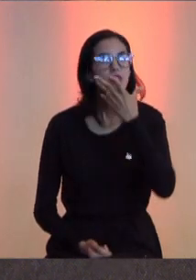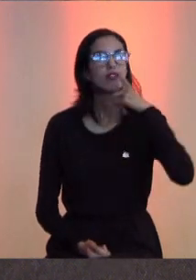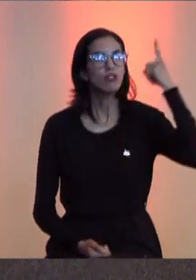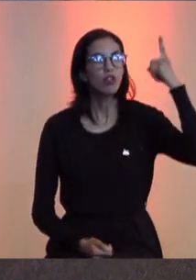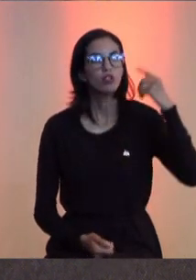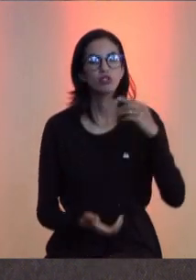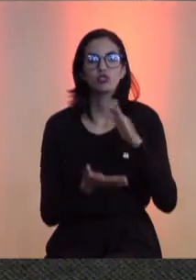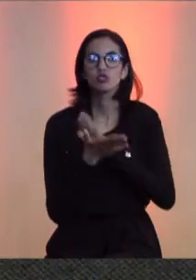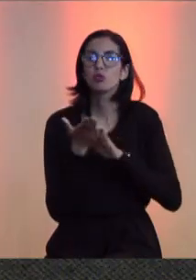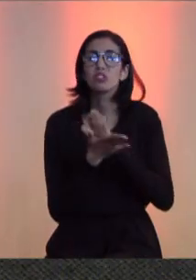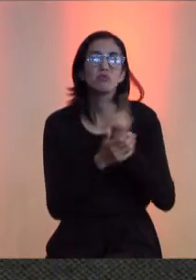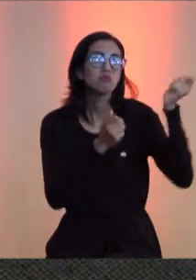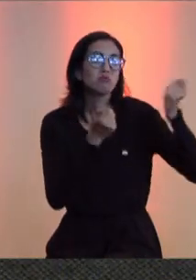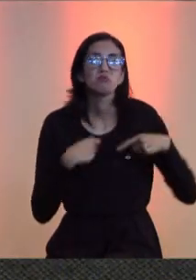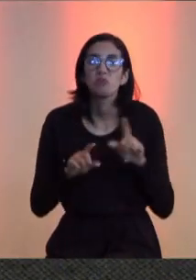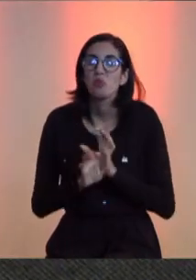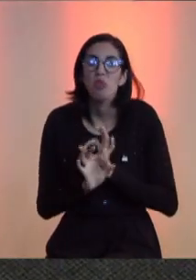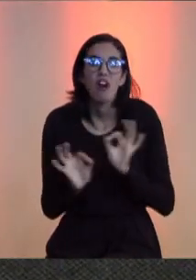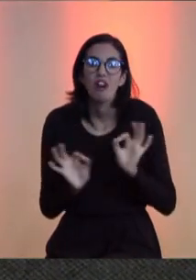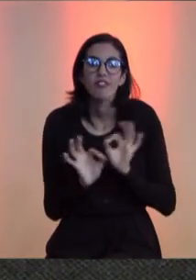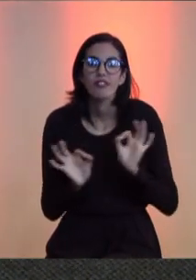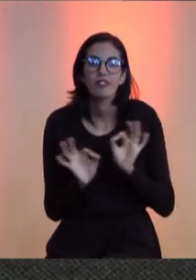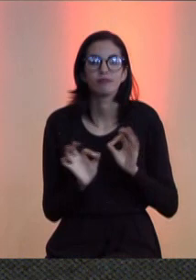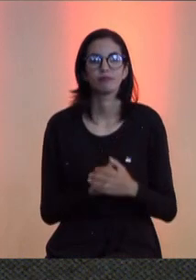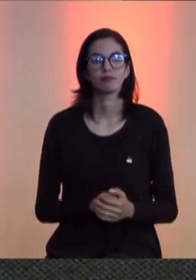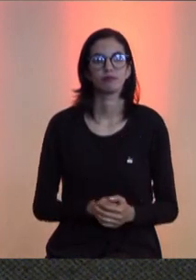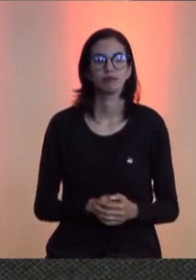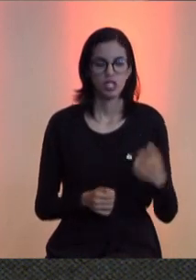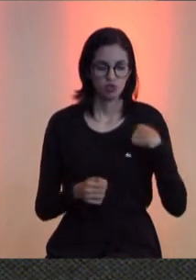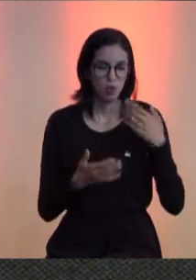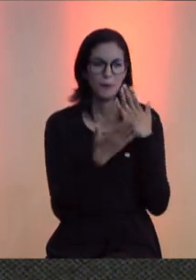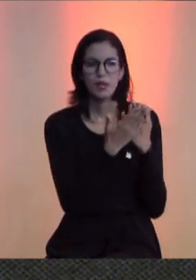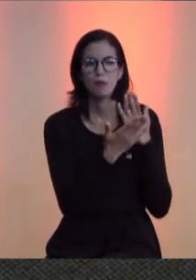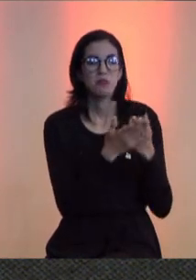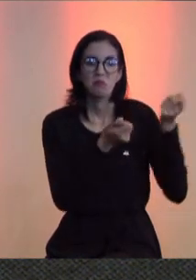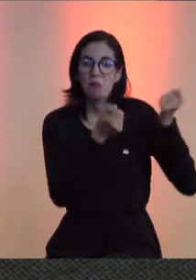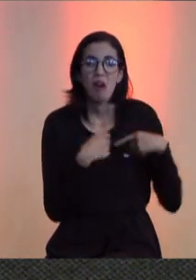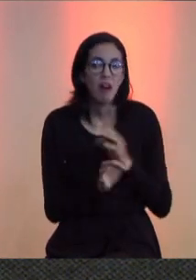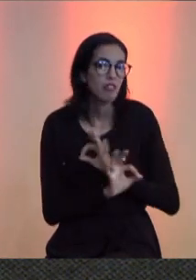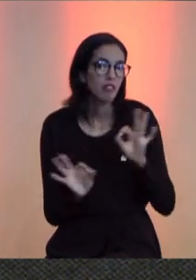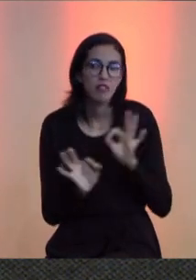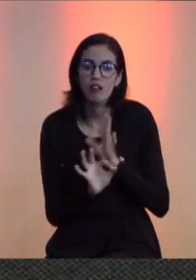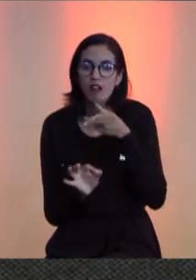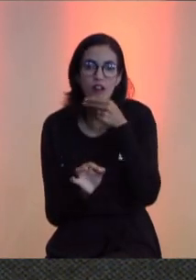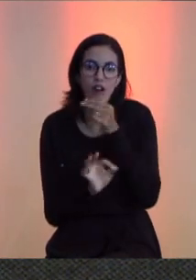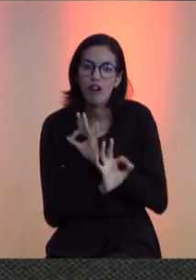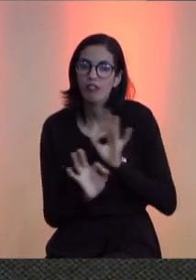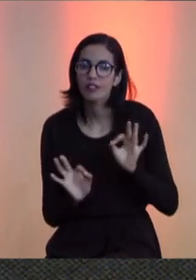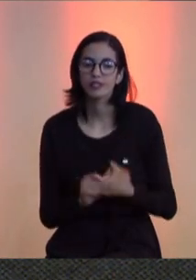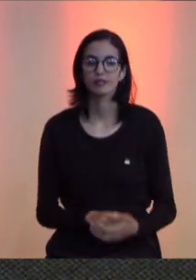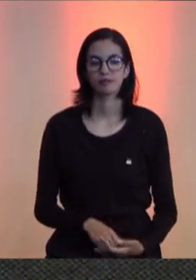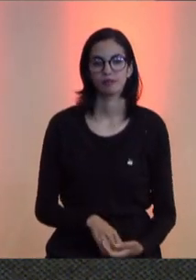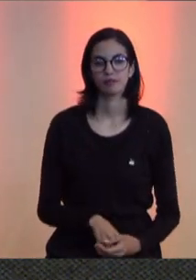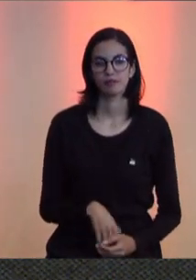nos responde. If I don't get what I want, si no obtengo lo que quiero, I will still trust